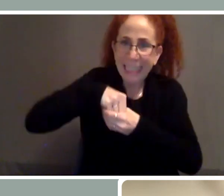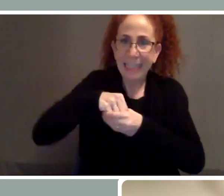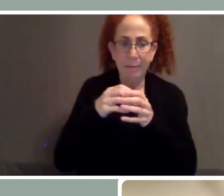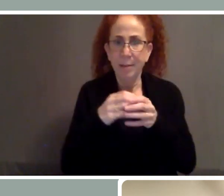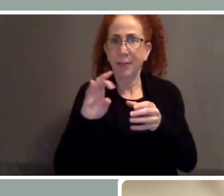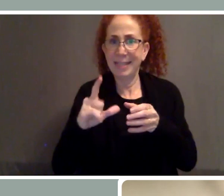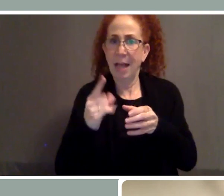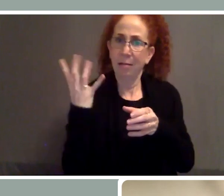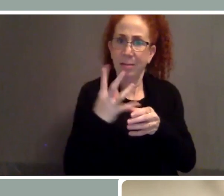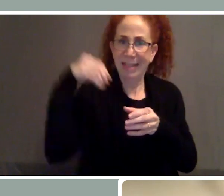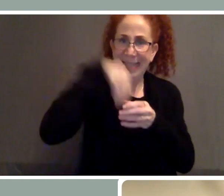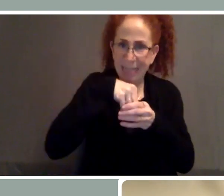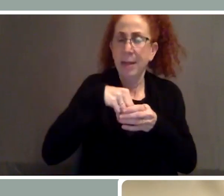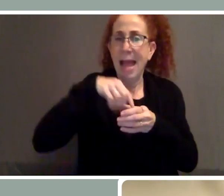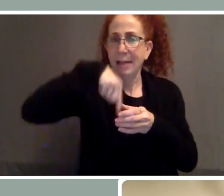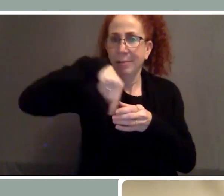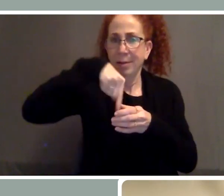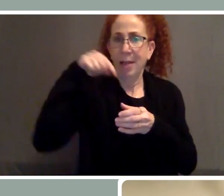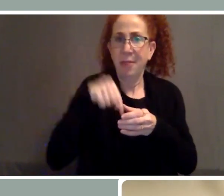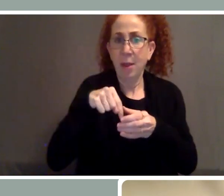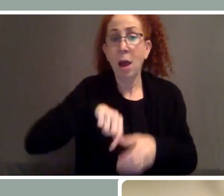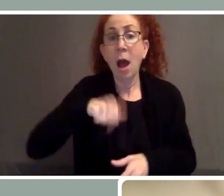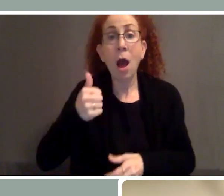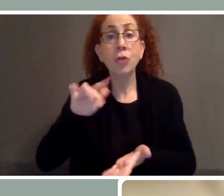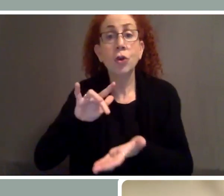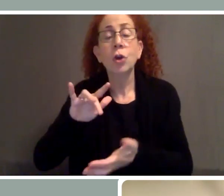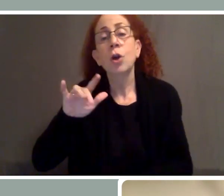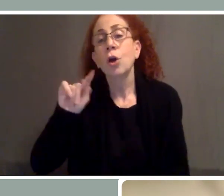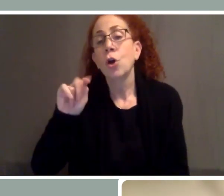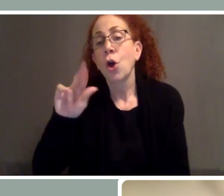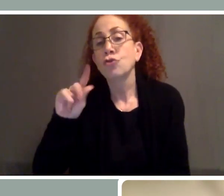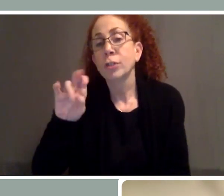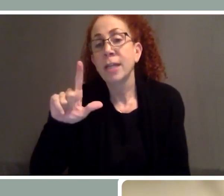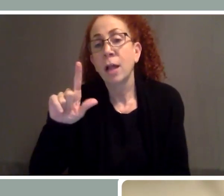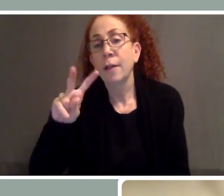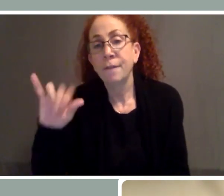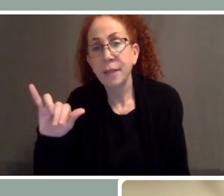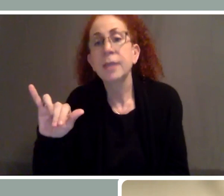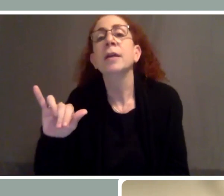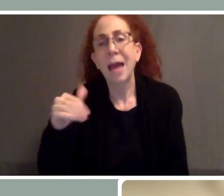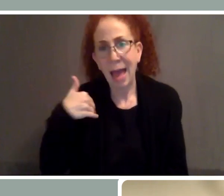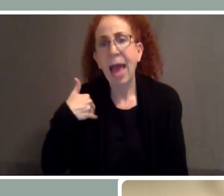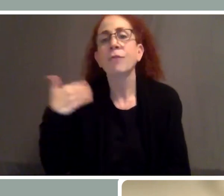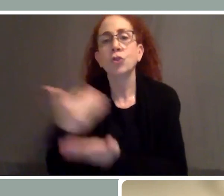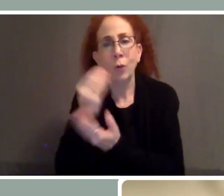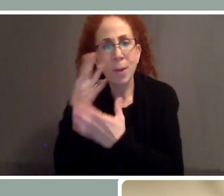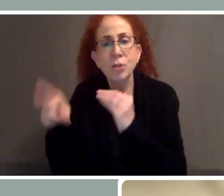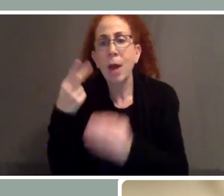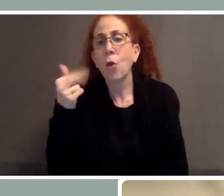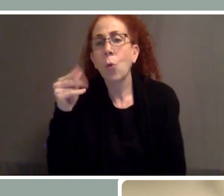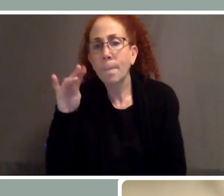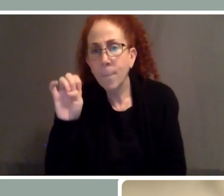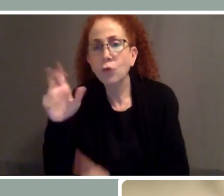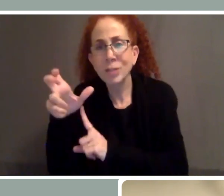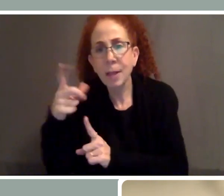has its activity there. So there's a drug, Trodelvy, where they presented some updated data in the hormone receptor positive space as well. But that's a drug